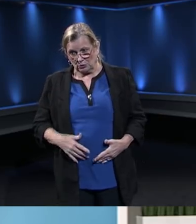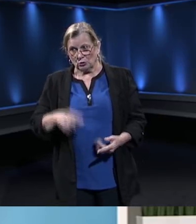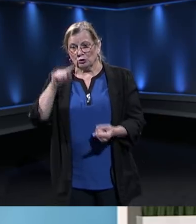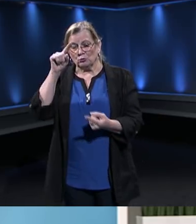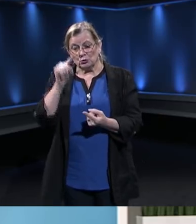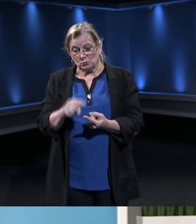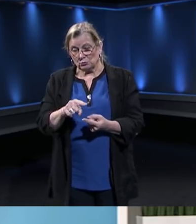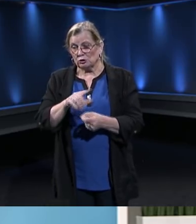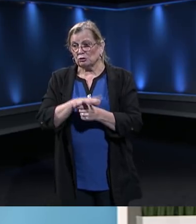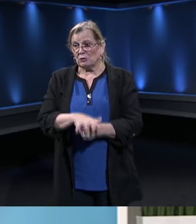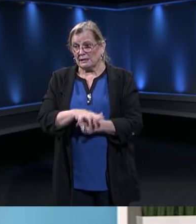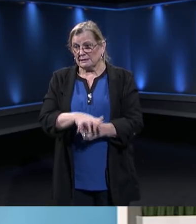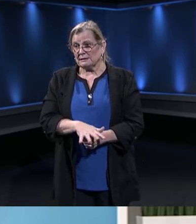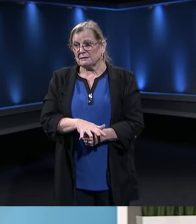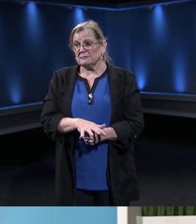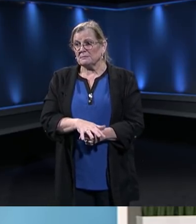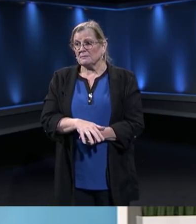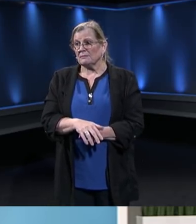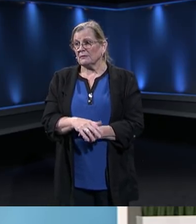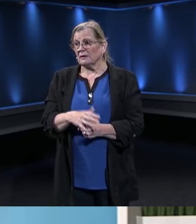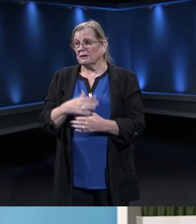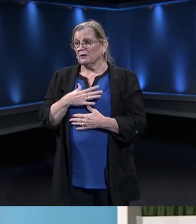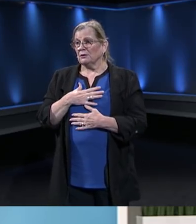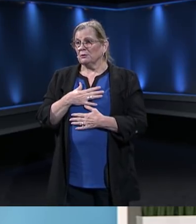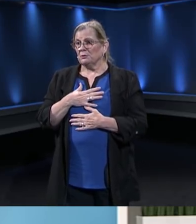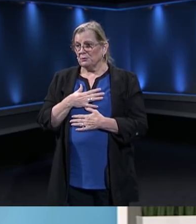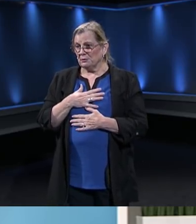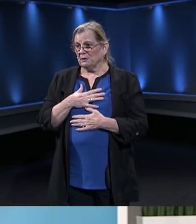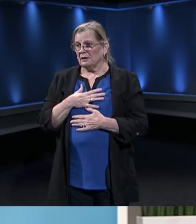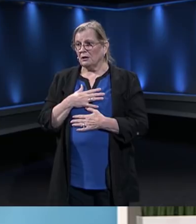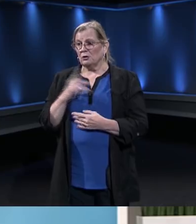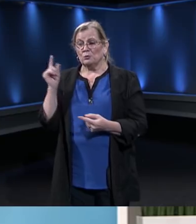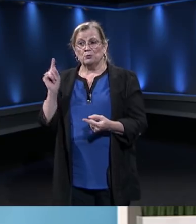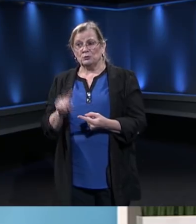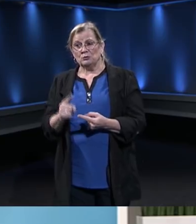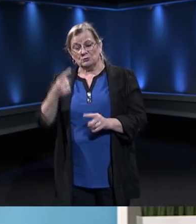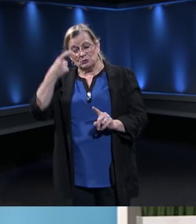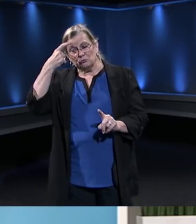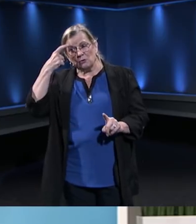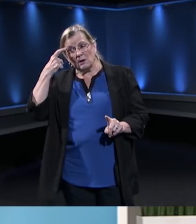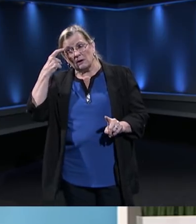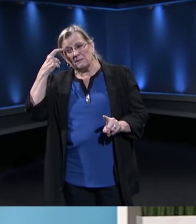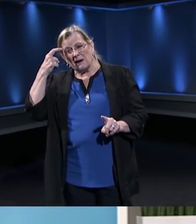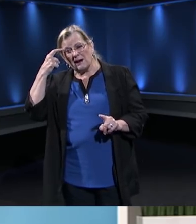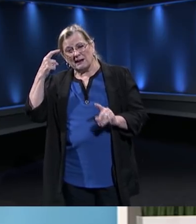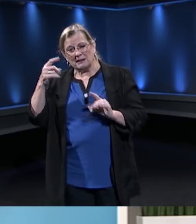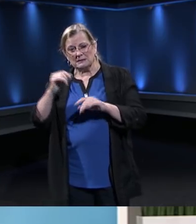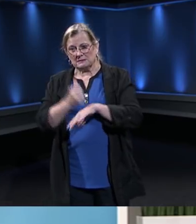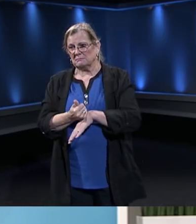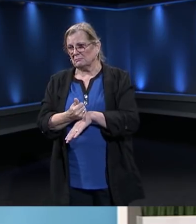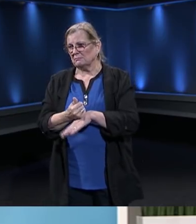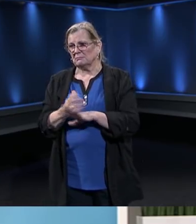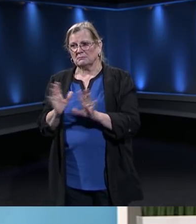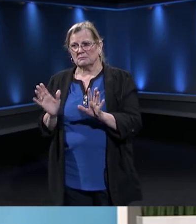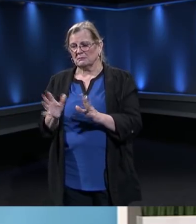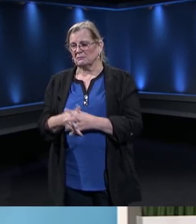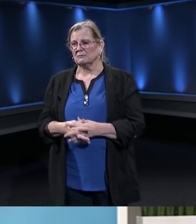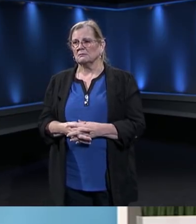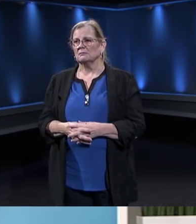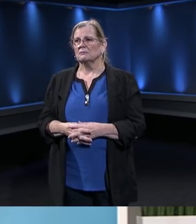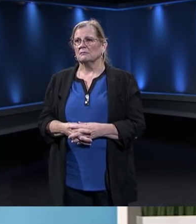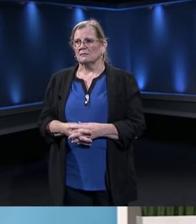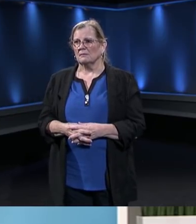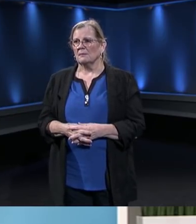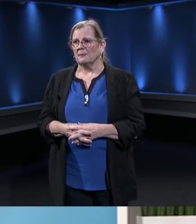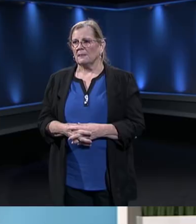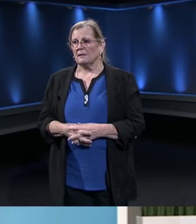children and helping to de-stress and reduce some of that traumatic symptoms that might come up for kids. Reaching